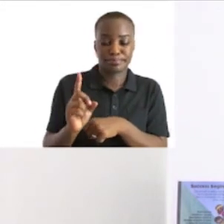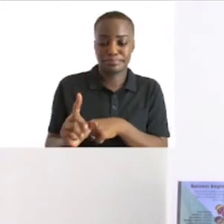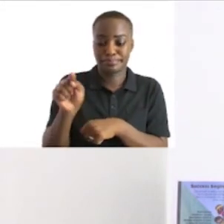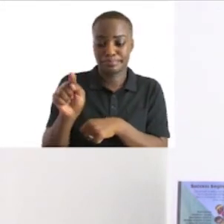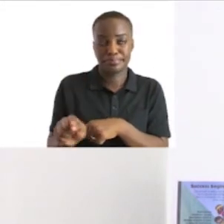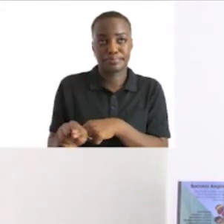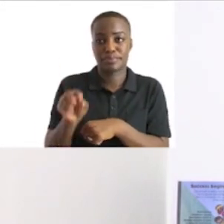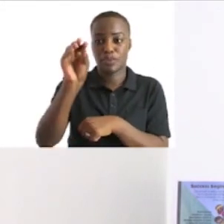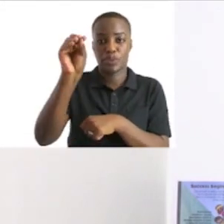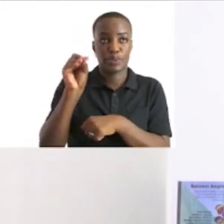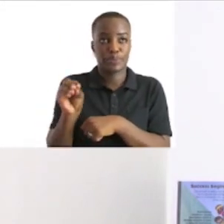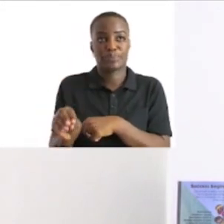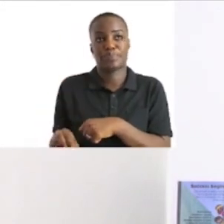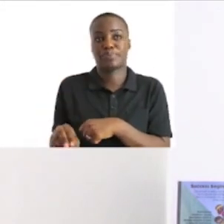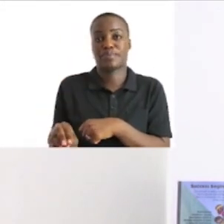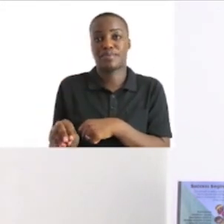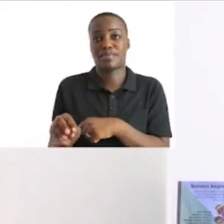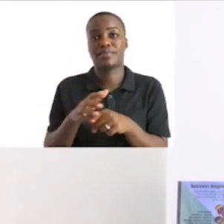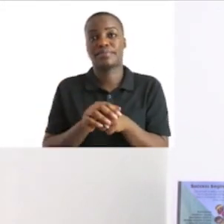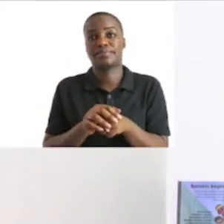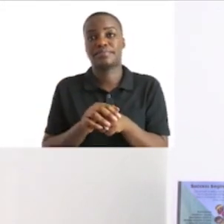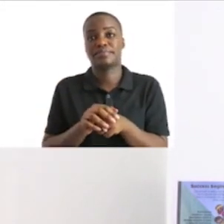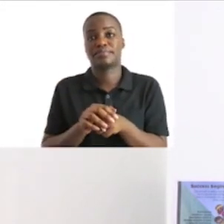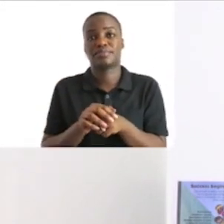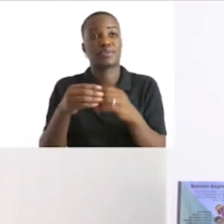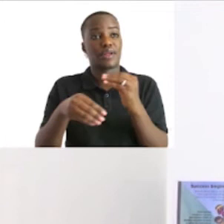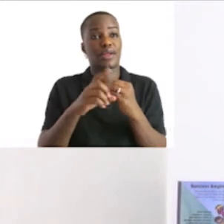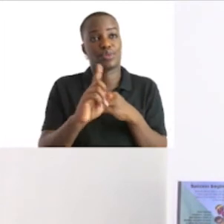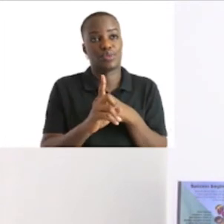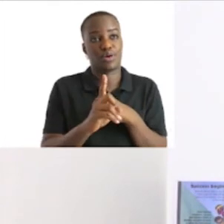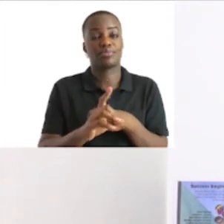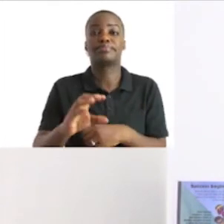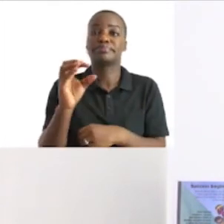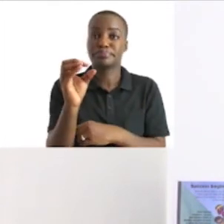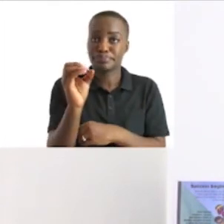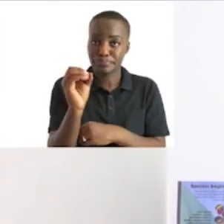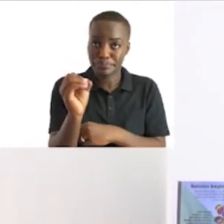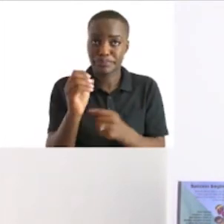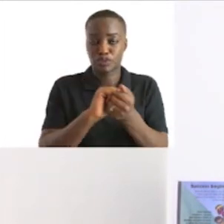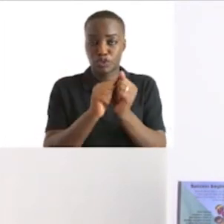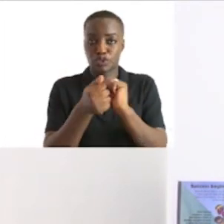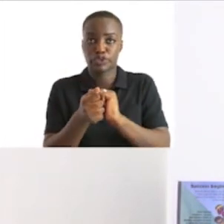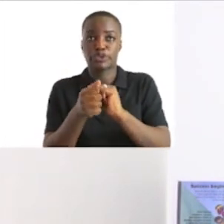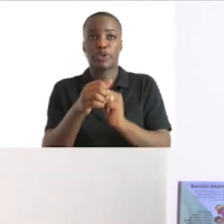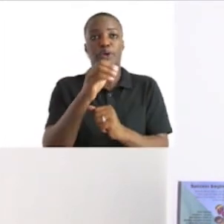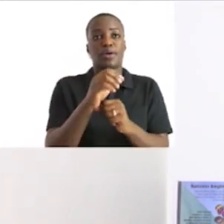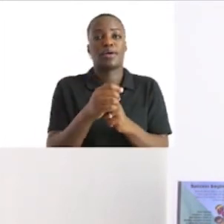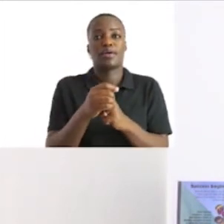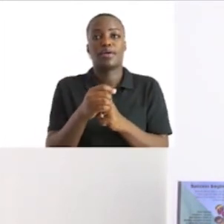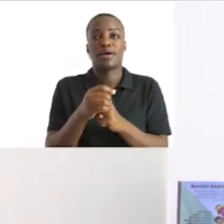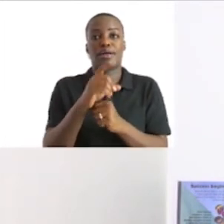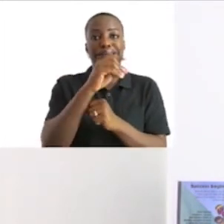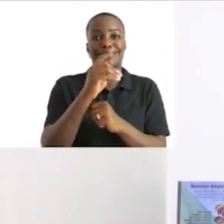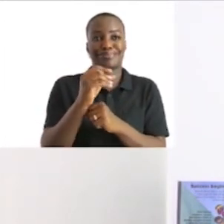then we bring it down. And we add a 0 to make it a decade number.